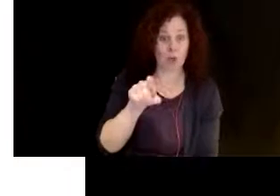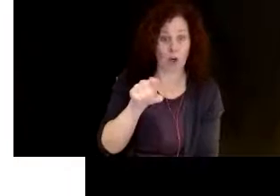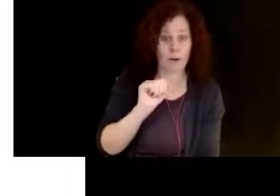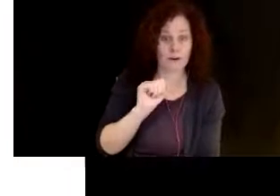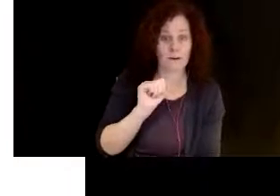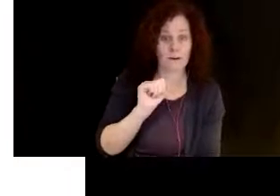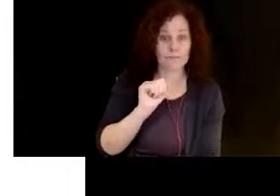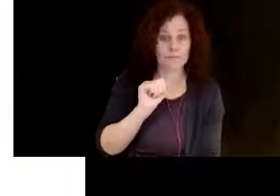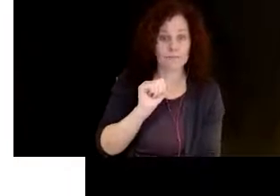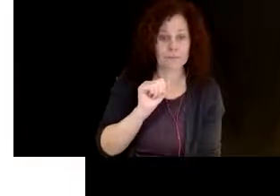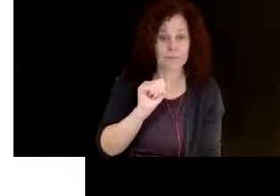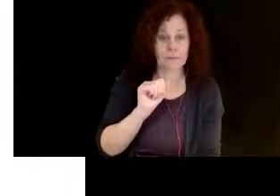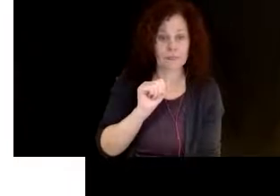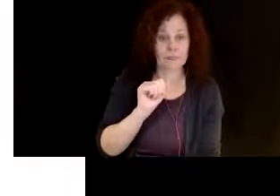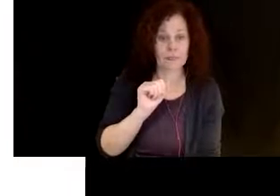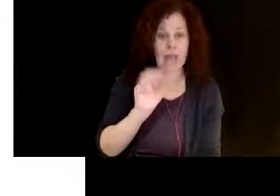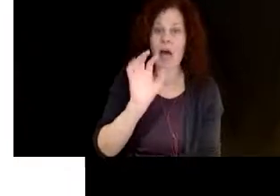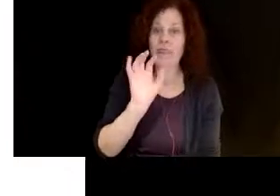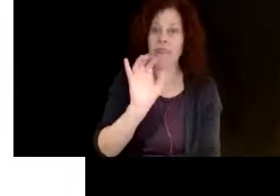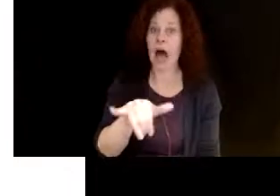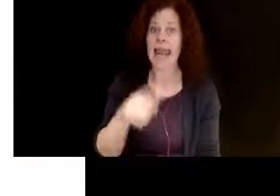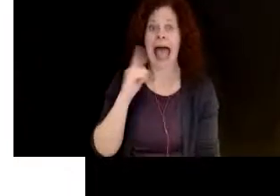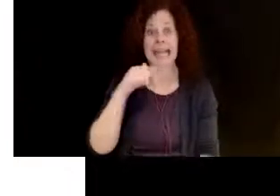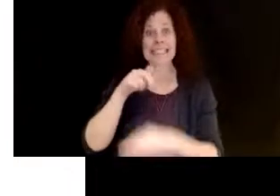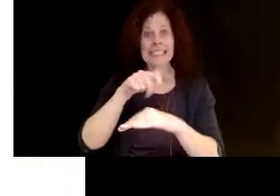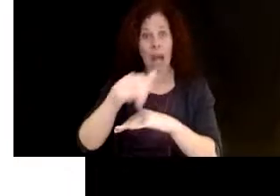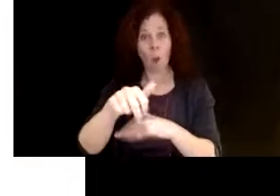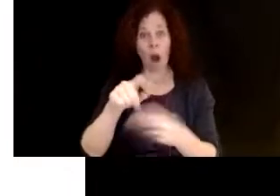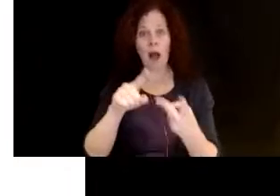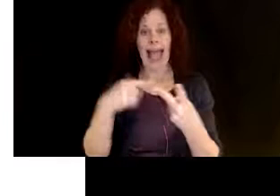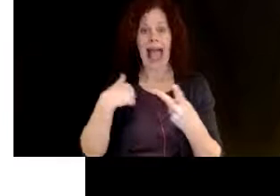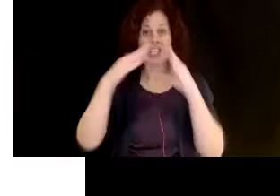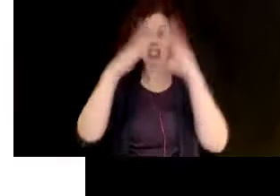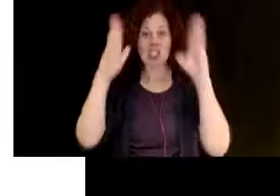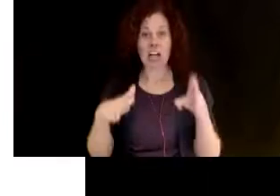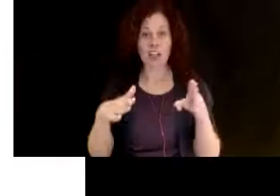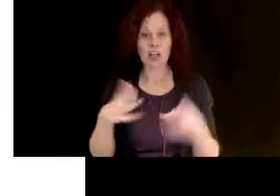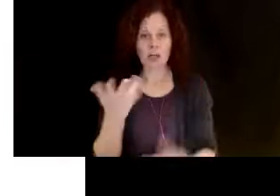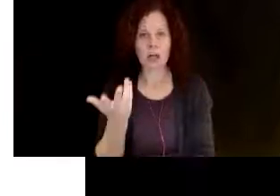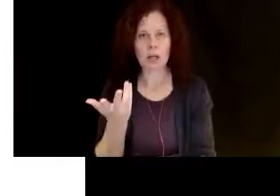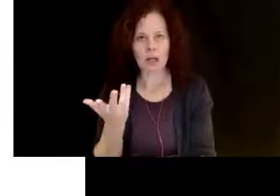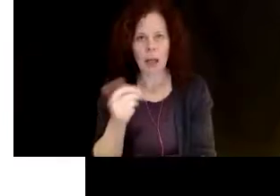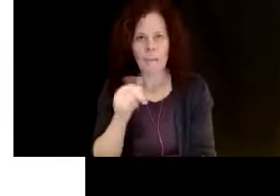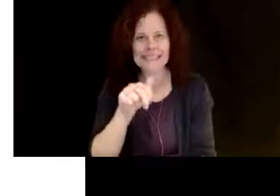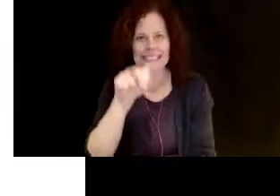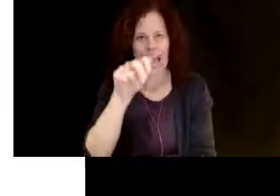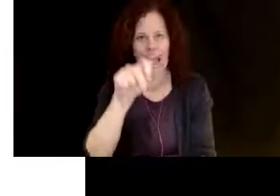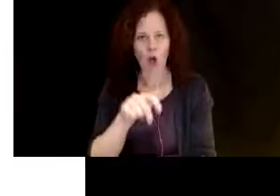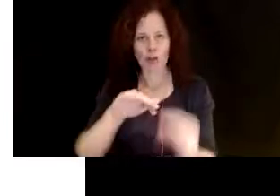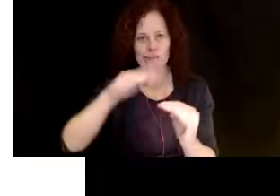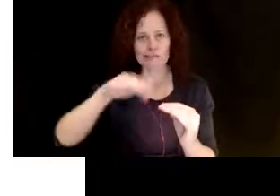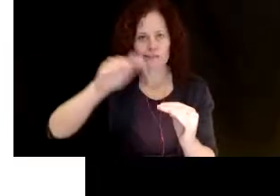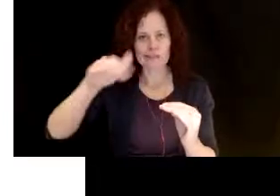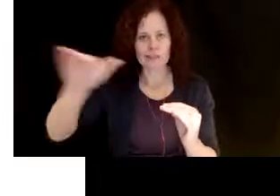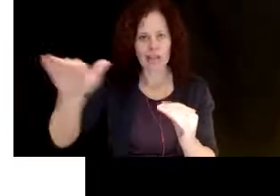we have a bus stop that does have a sidewalk, it does have a shelter, but it's only accessible by stairs. And what's maybe even